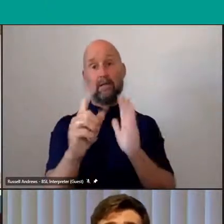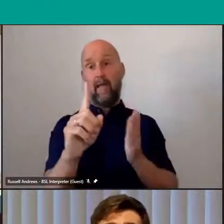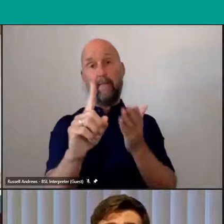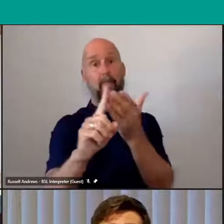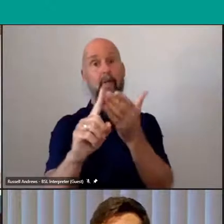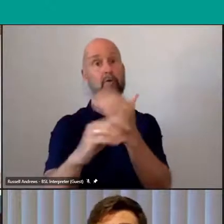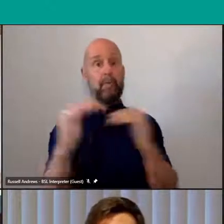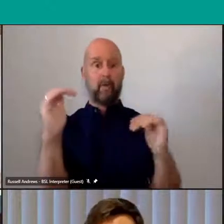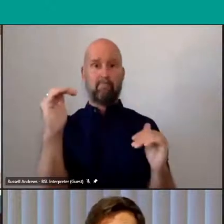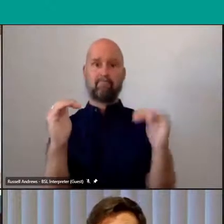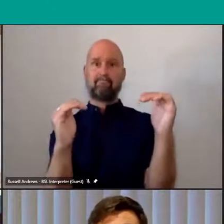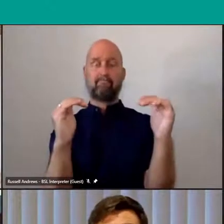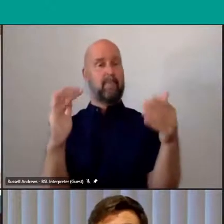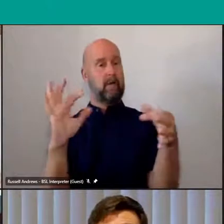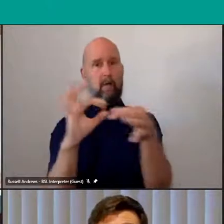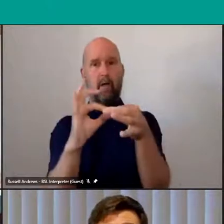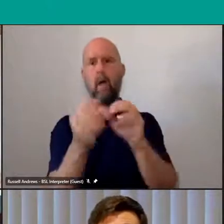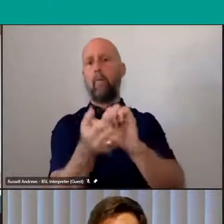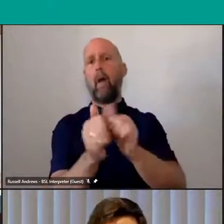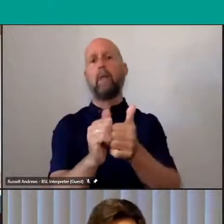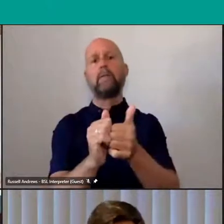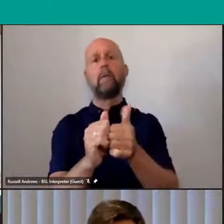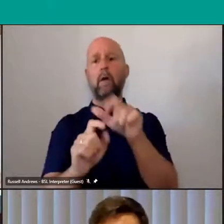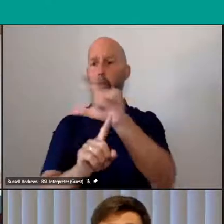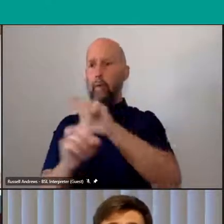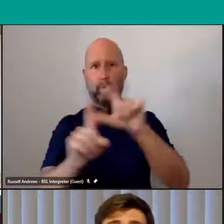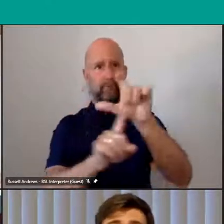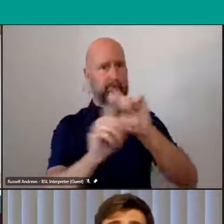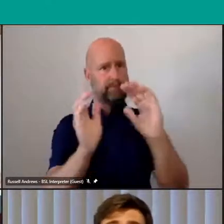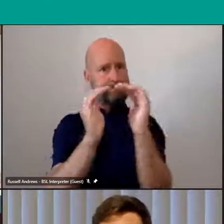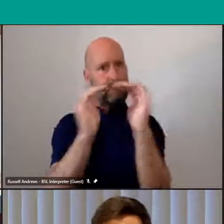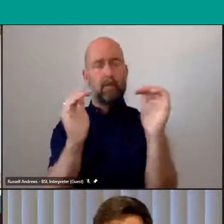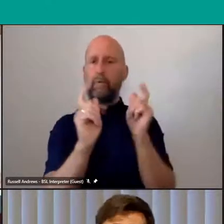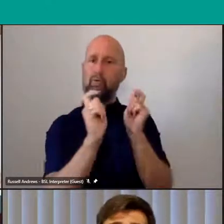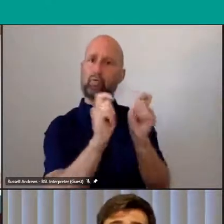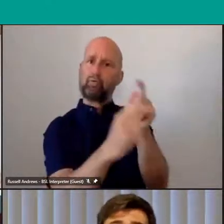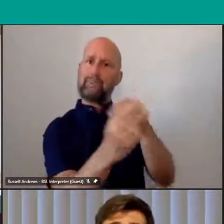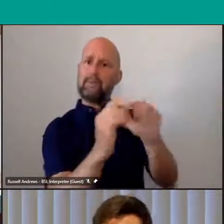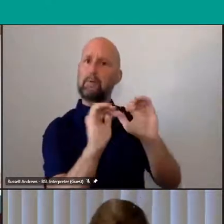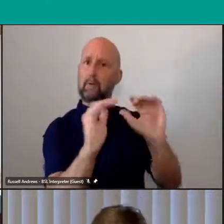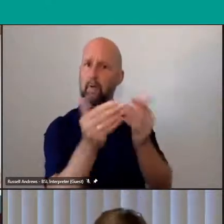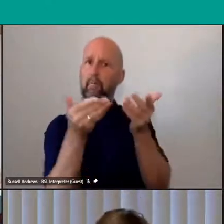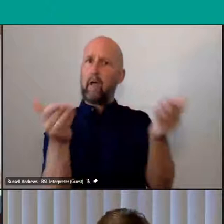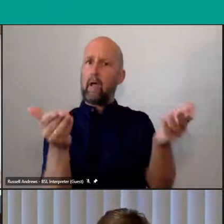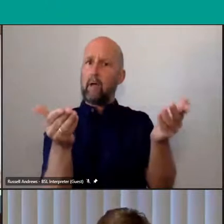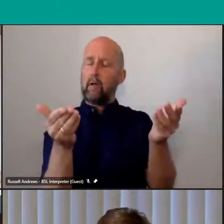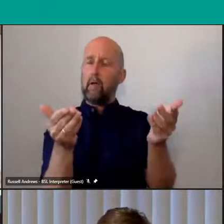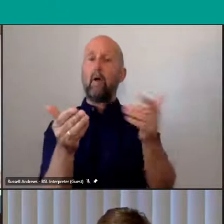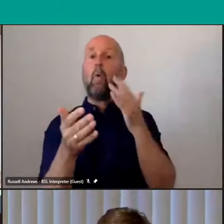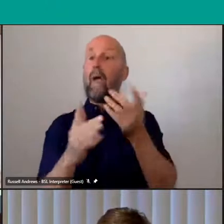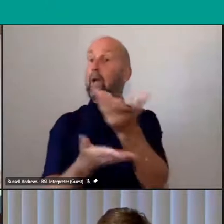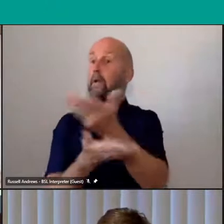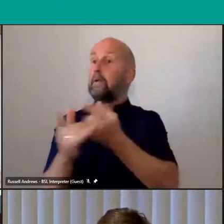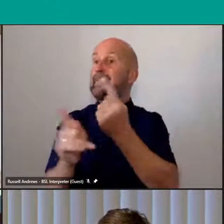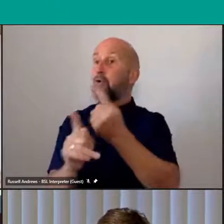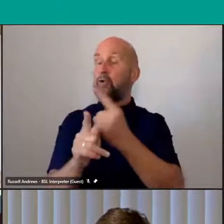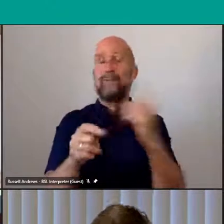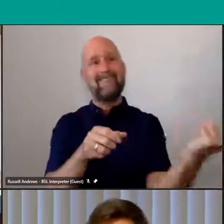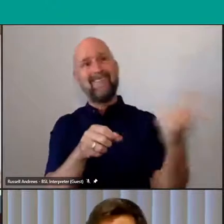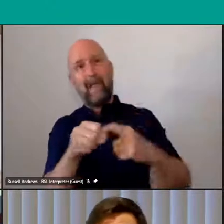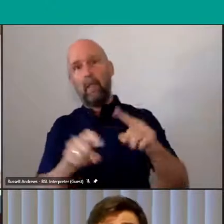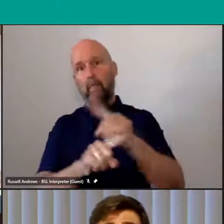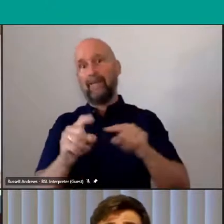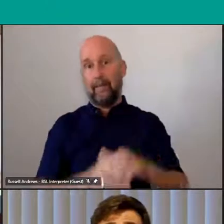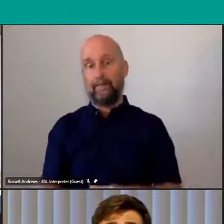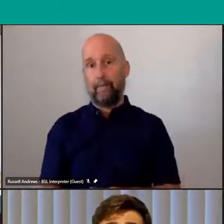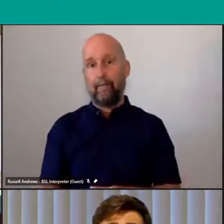level up our people and level up our communities, and they need to be treated as such and always in the room when we're having these discussions. The idea